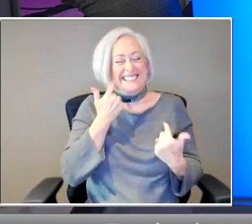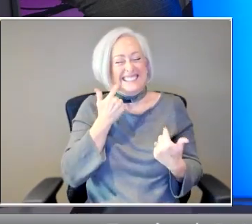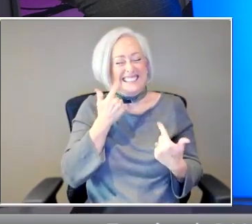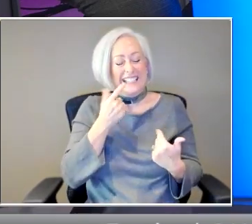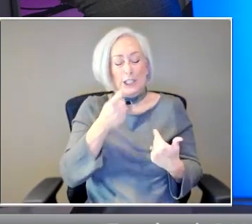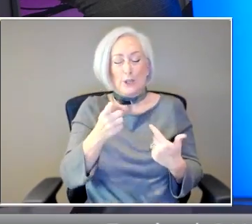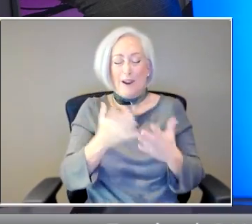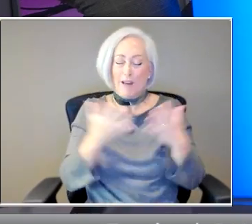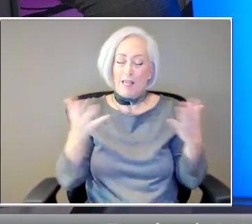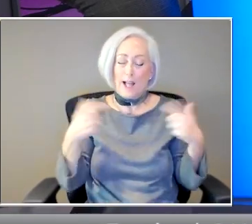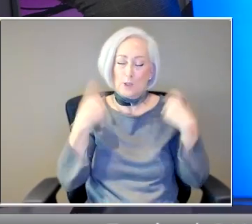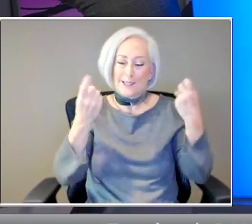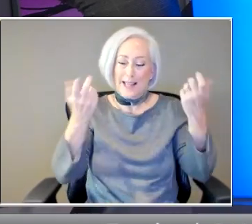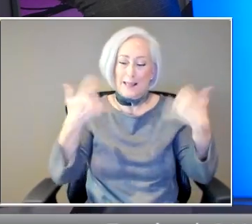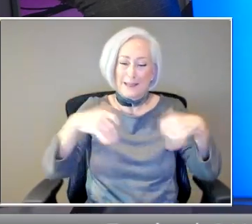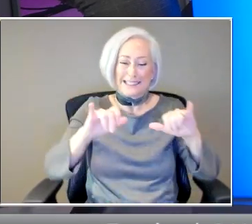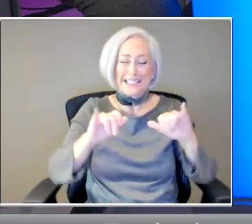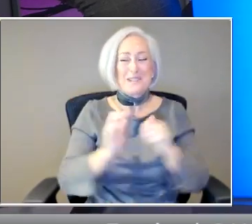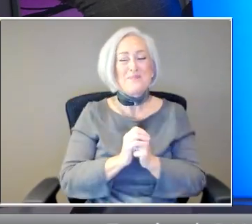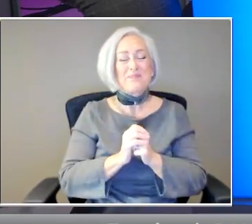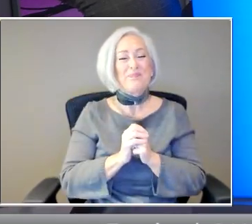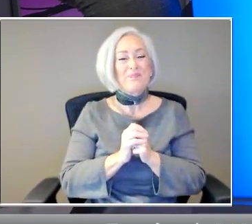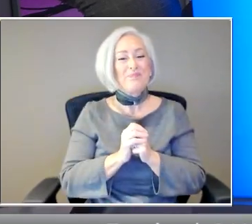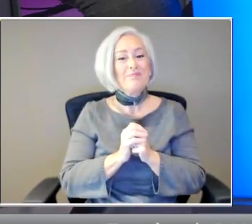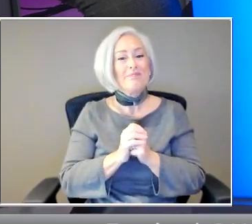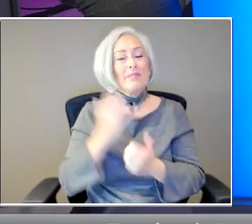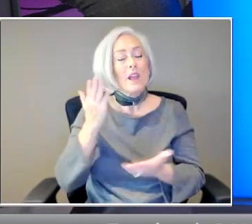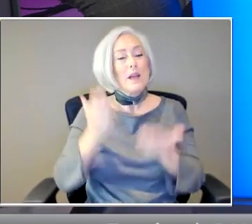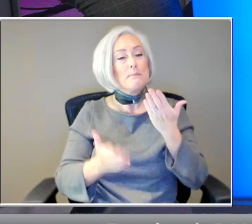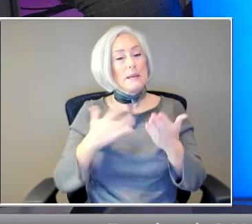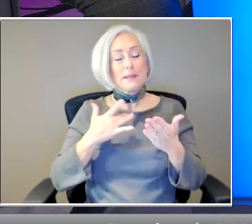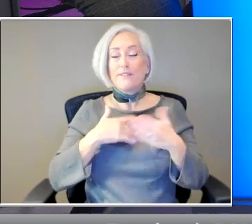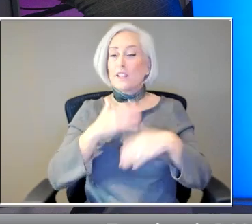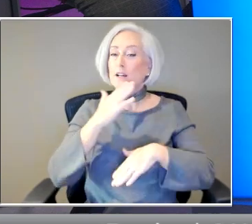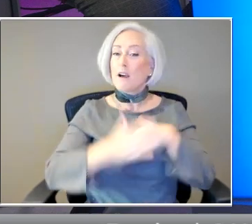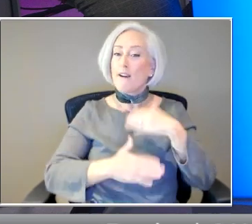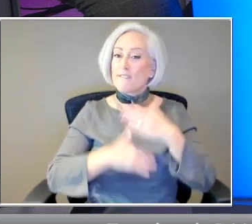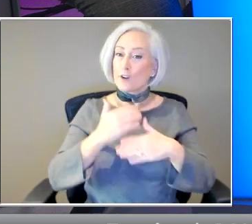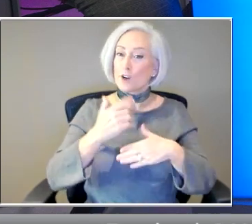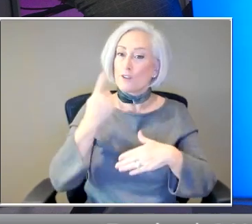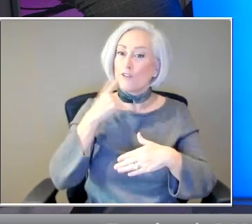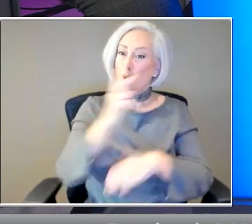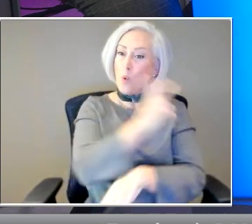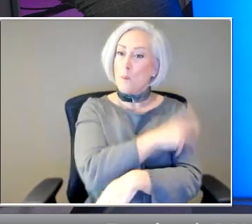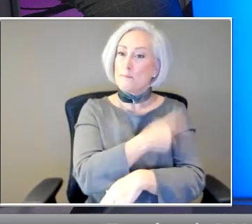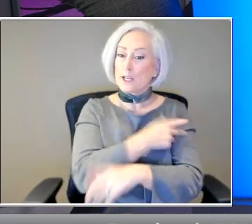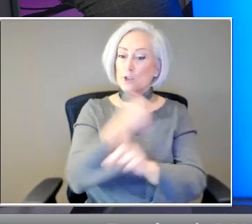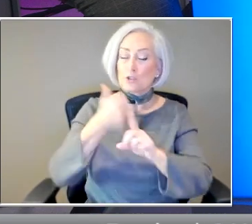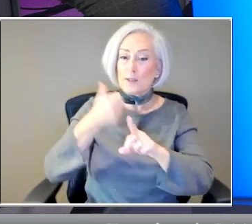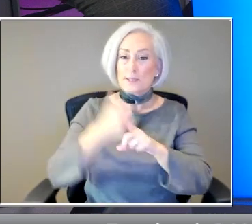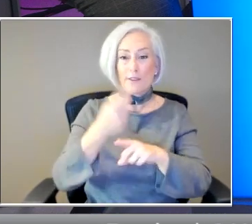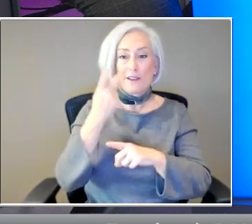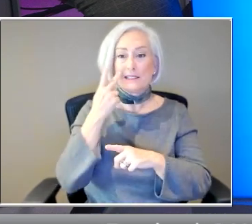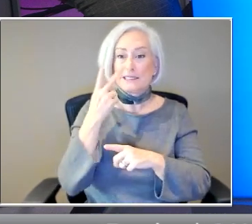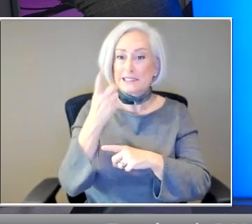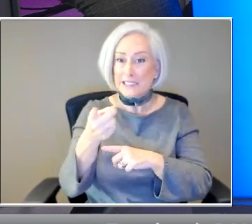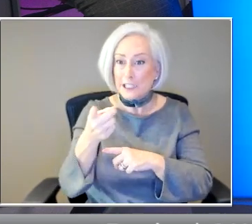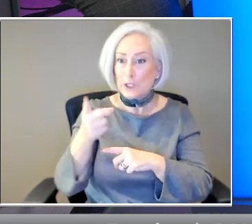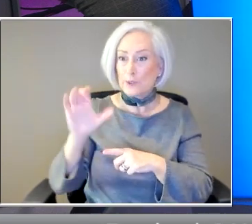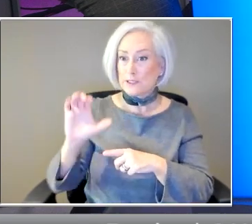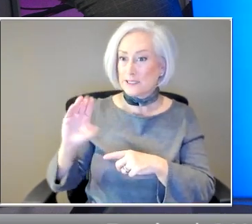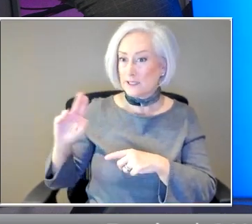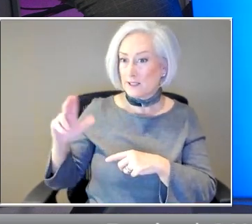good. So it must be a comfort, Dr. Rockefeller, to these patients who see you at Children's Mercy and then to actually see